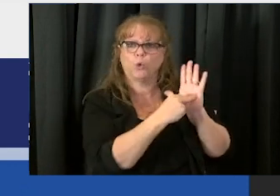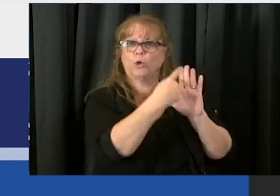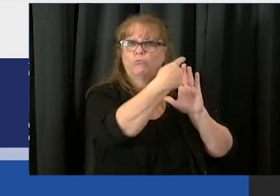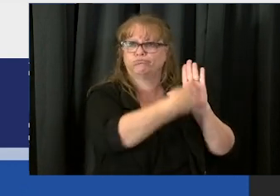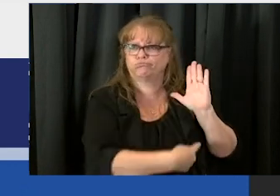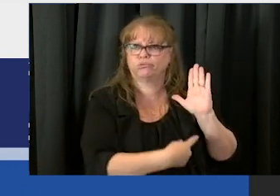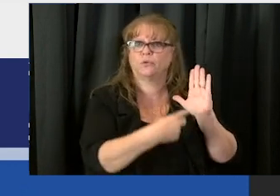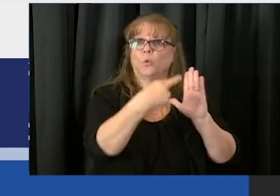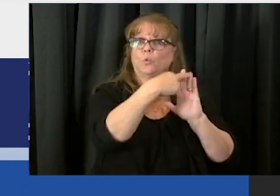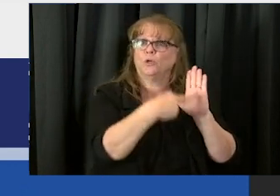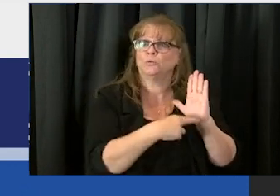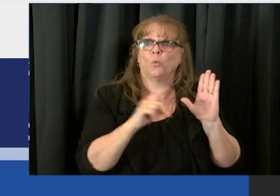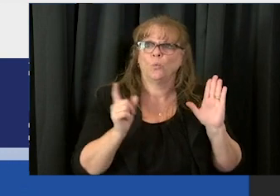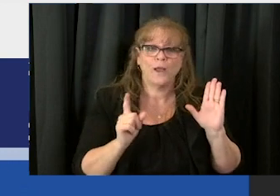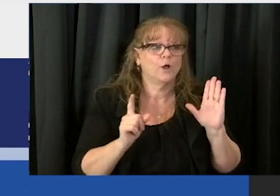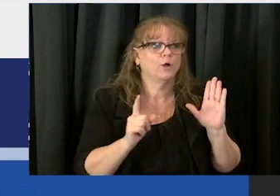this at